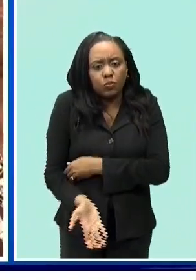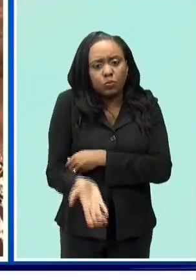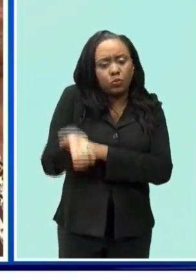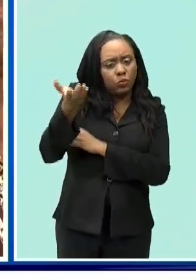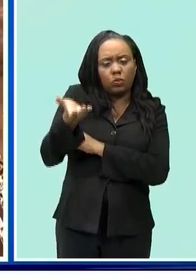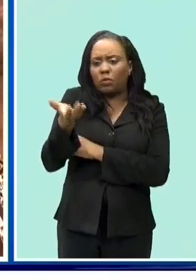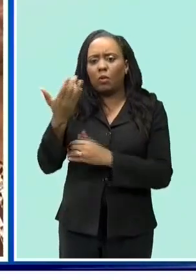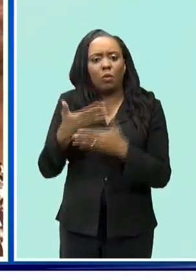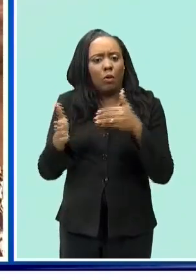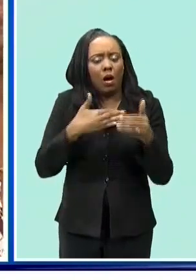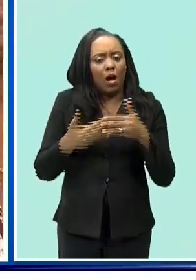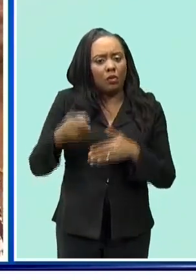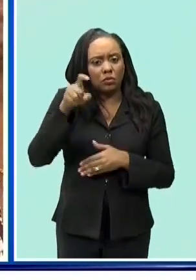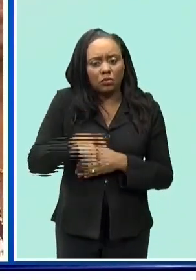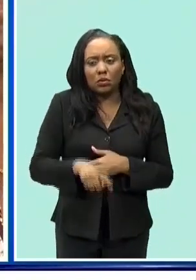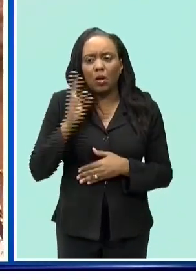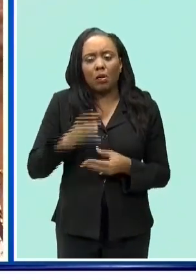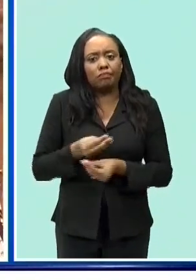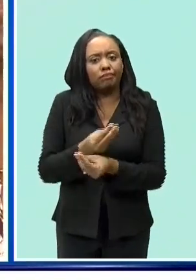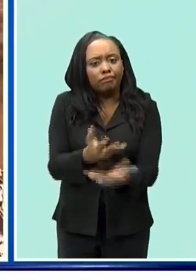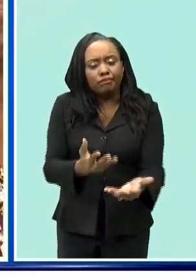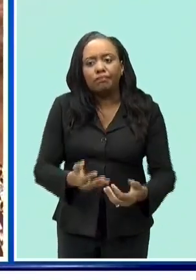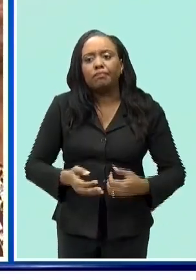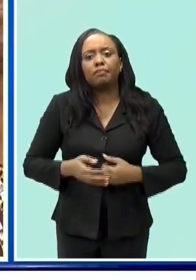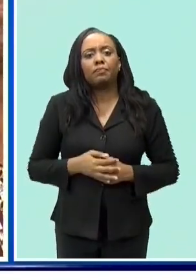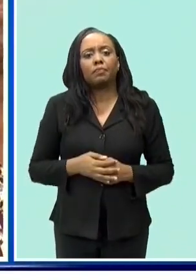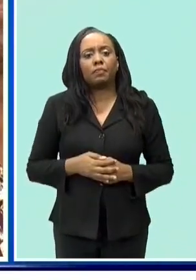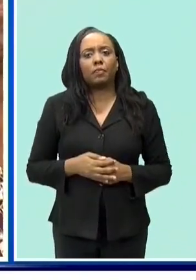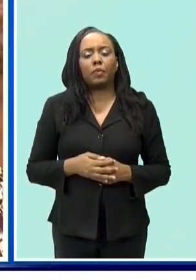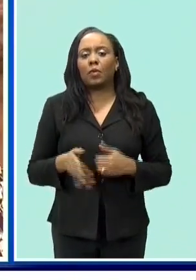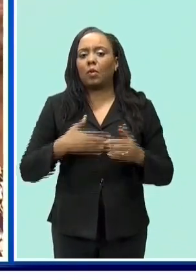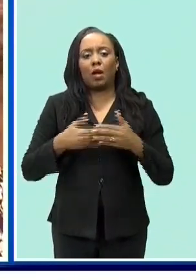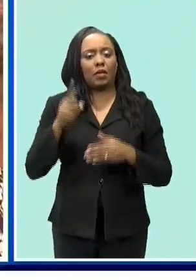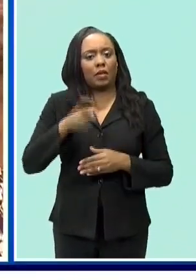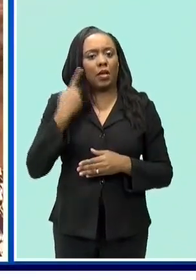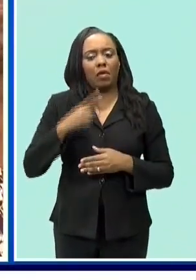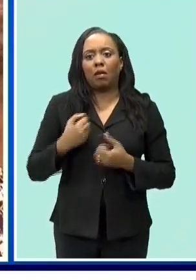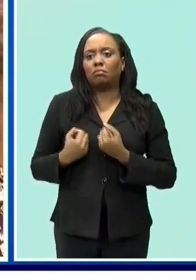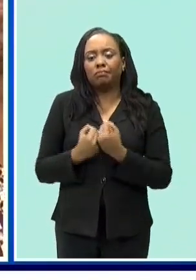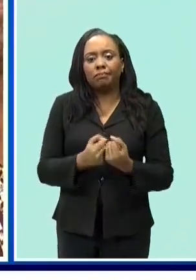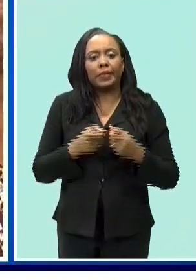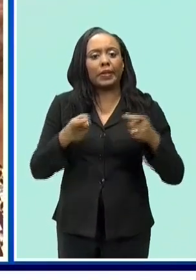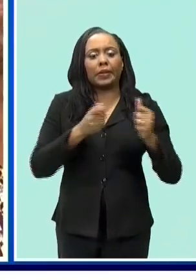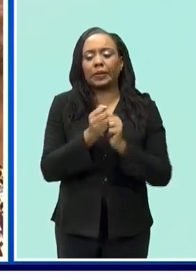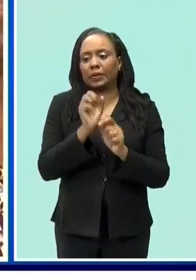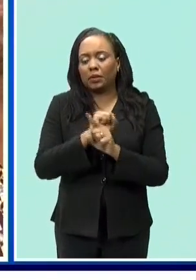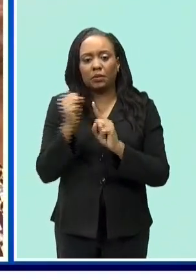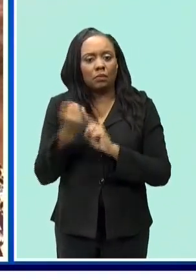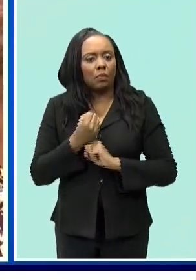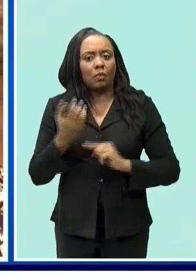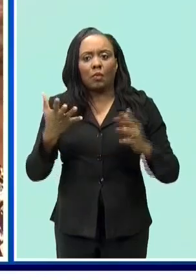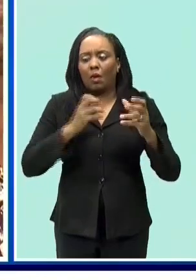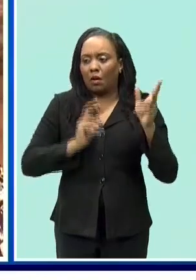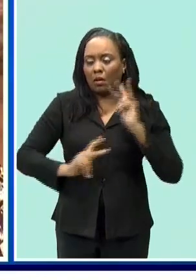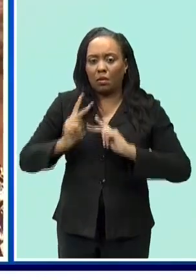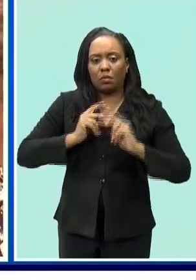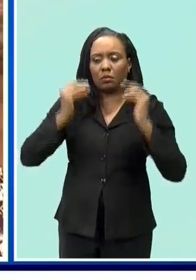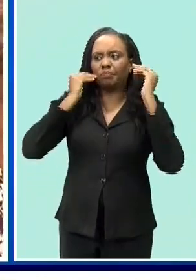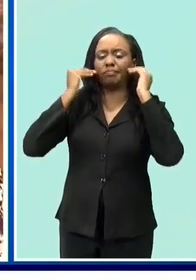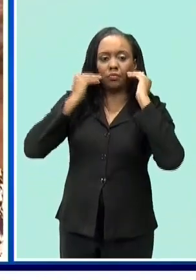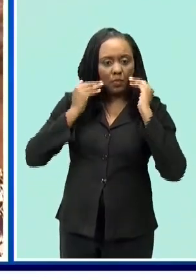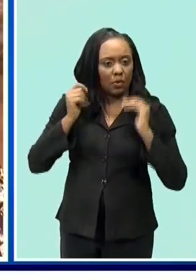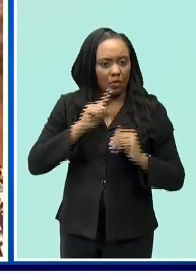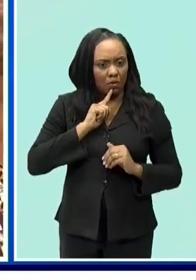manpower is in place to handle it and to deal with this situation. We want the public to be